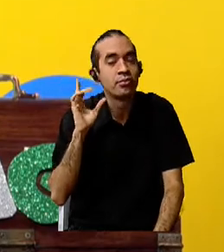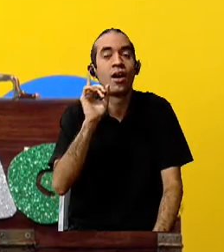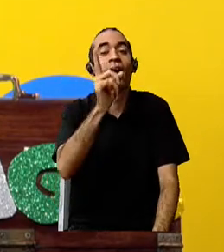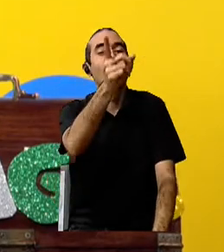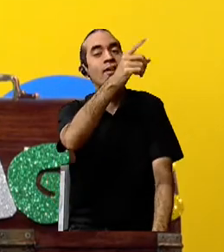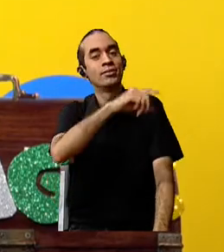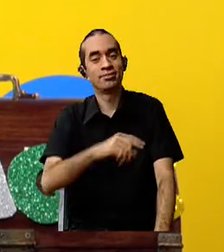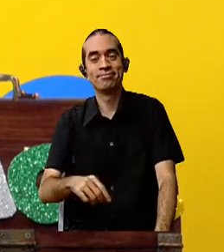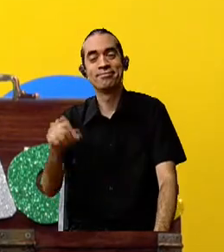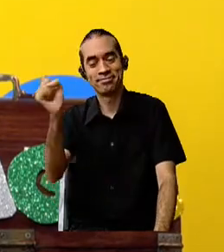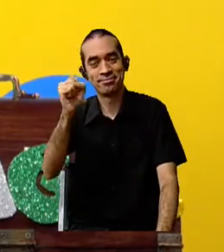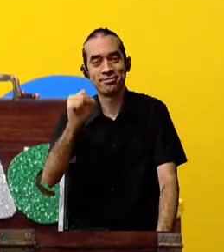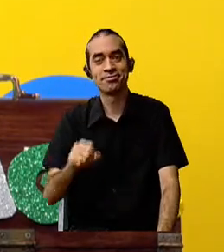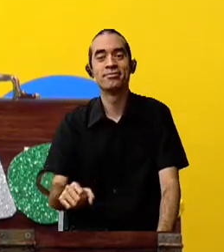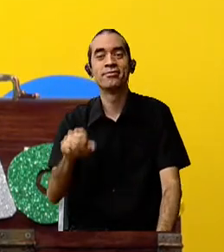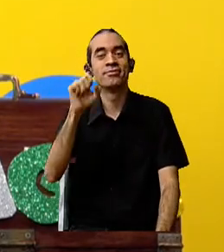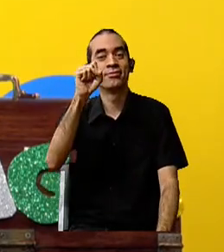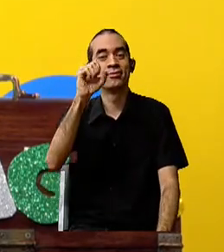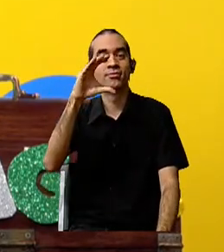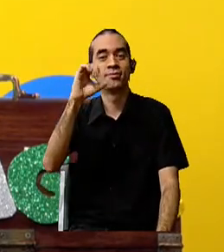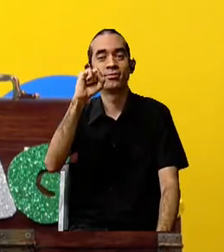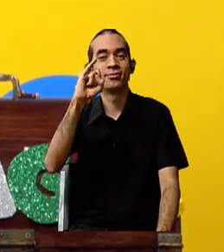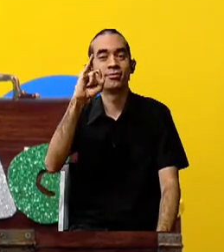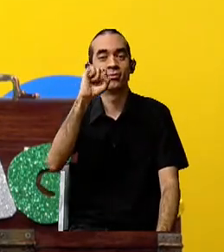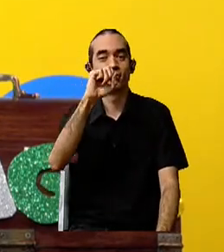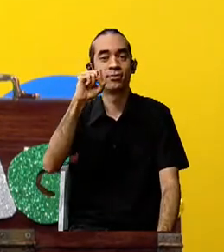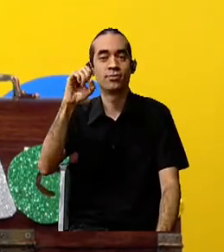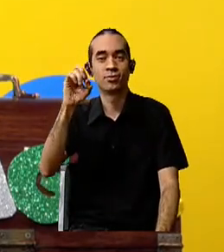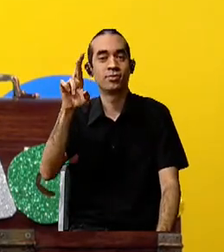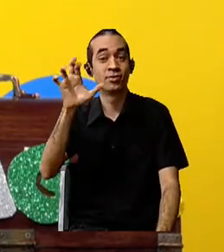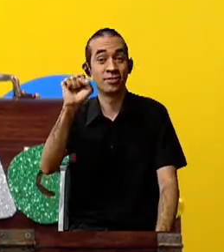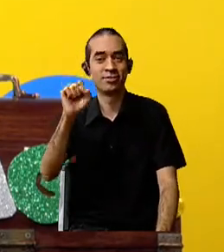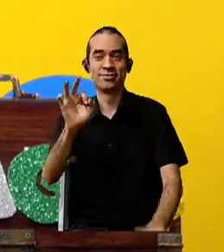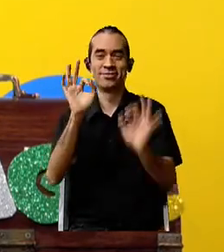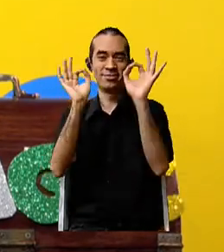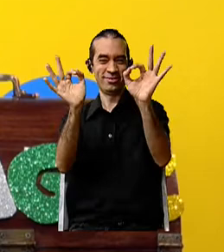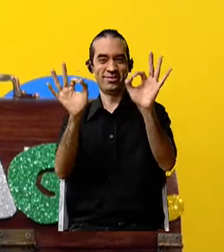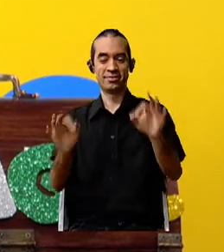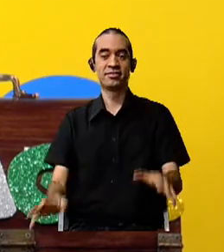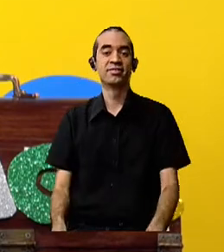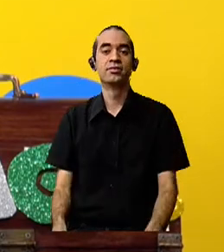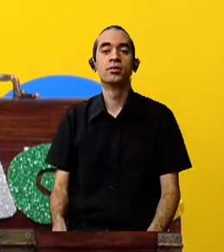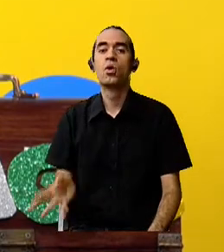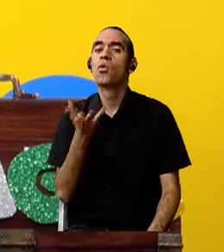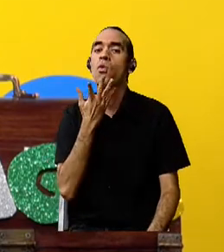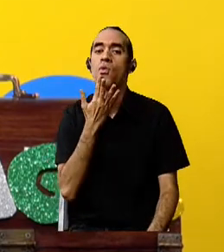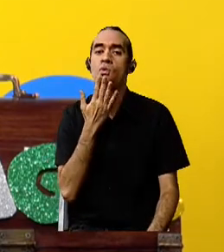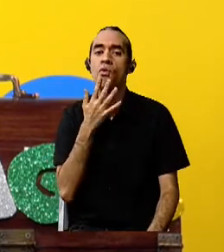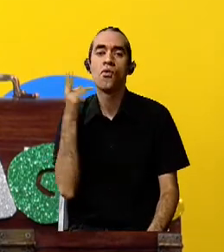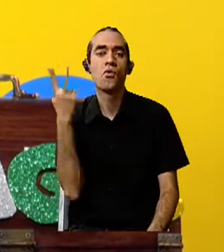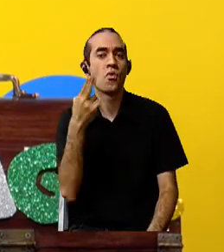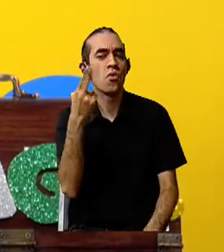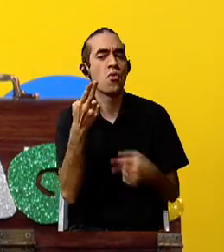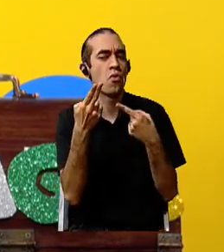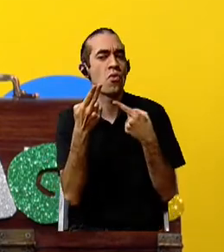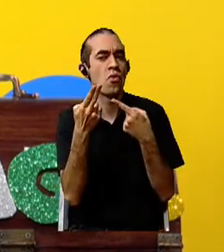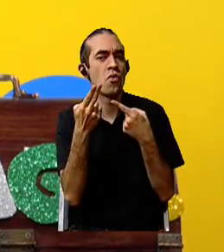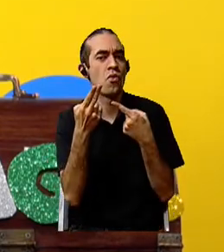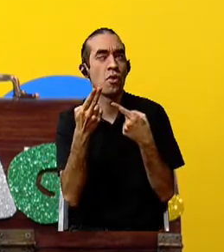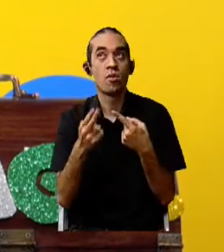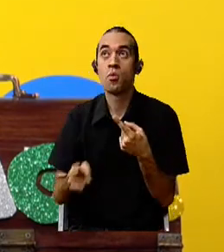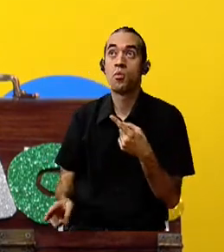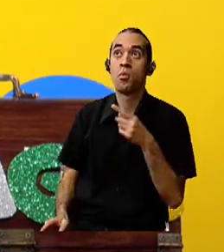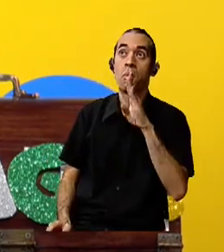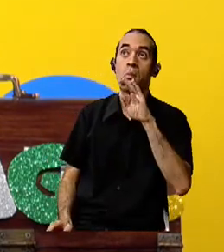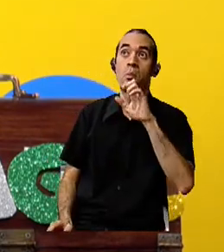Oh, yes, they are scissors. Very good, Chuli. And what color are the scissors?